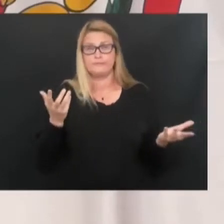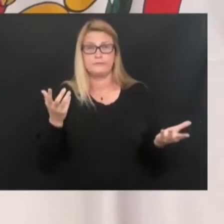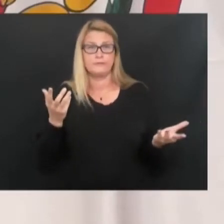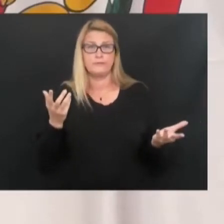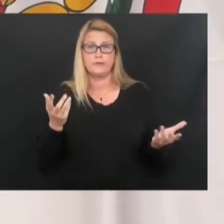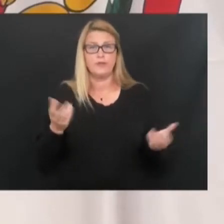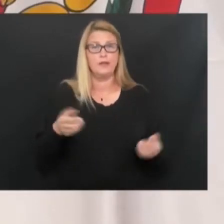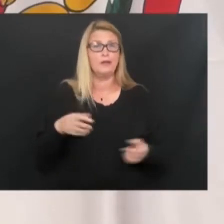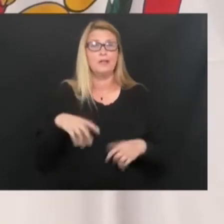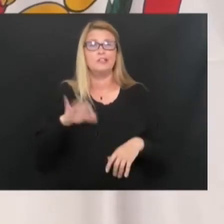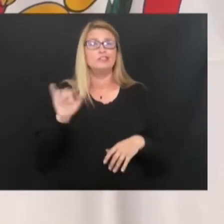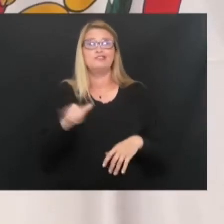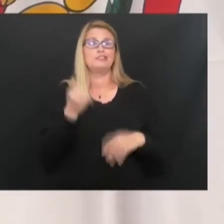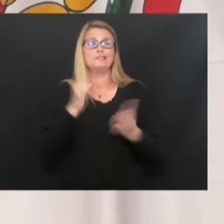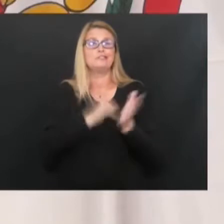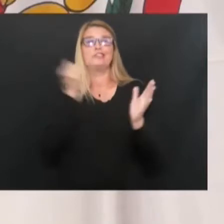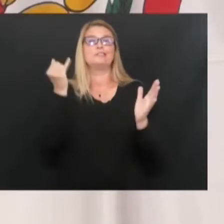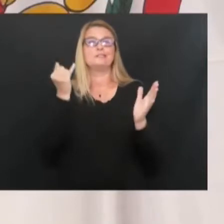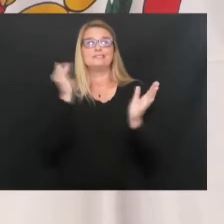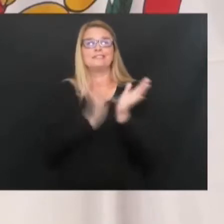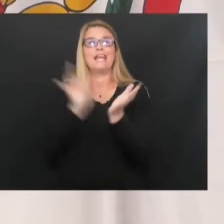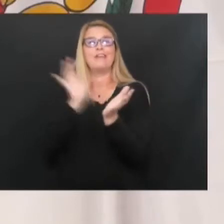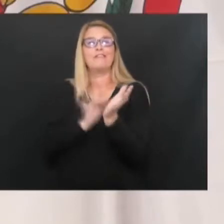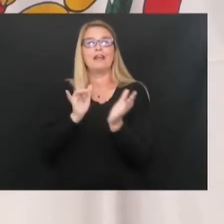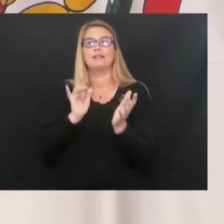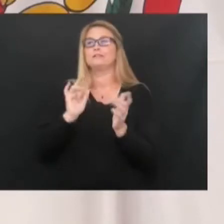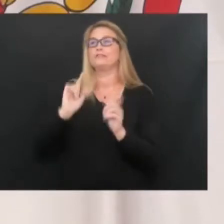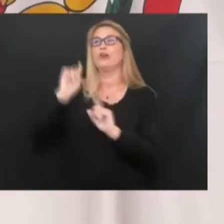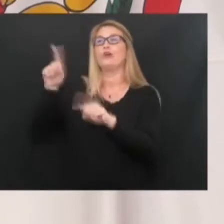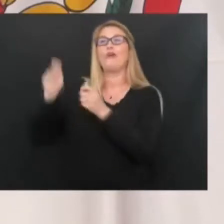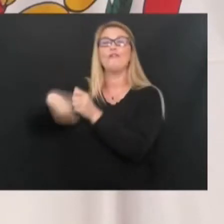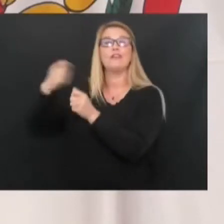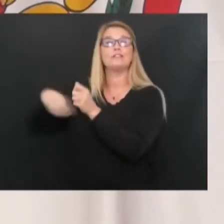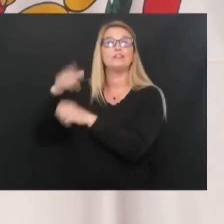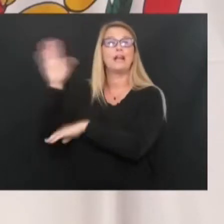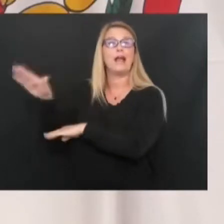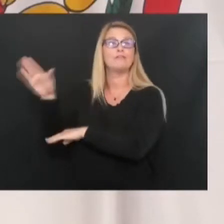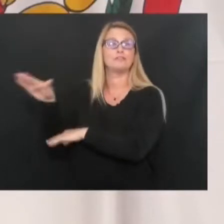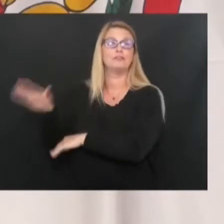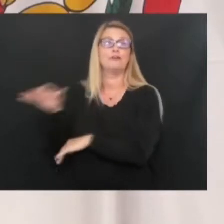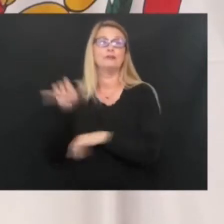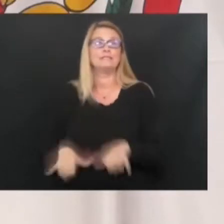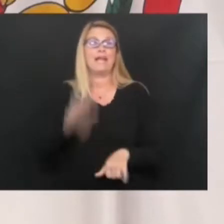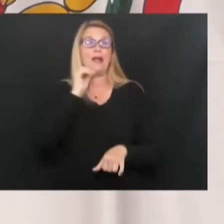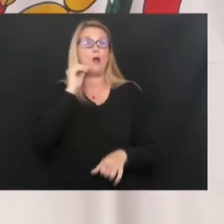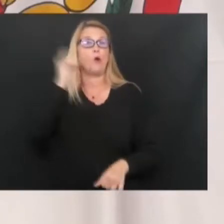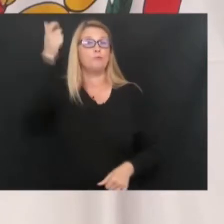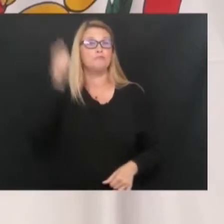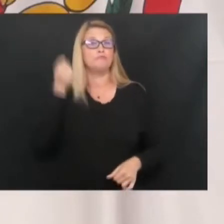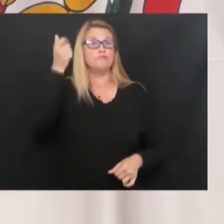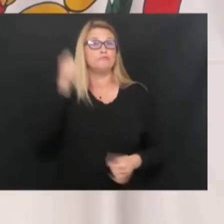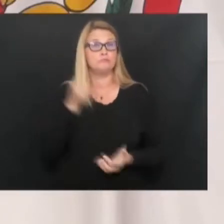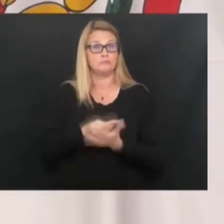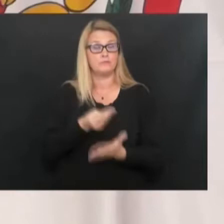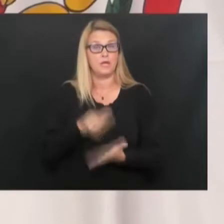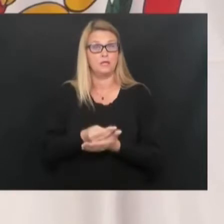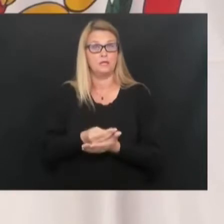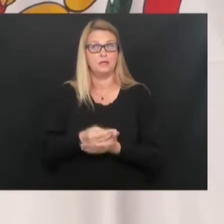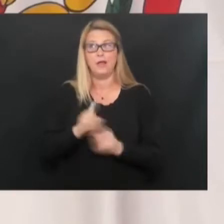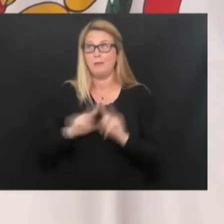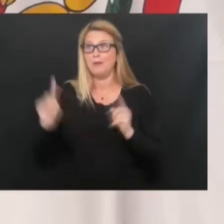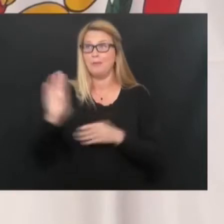not working. You know, I'm better off, you know, I can go trout fishing this afternoon. I mean, for crying out loud, I'm going to go trout fishing, and our businesses are